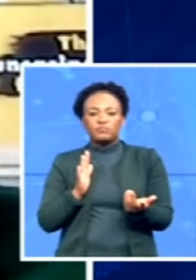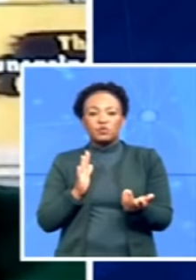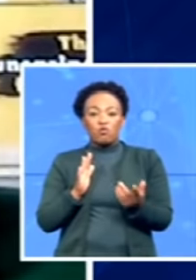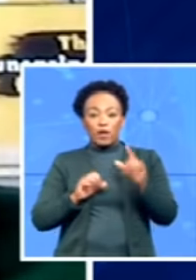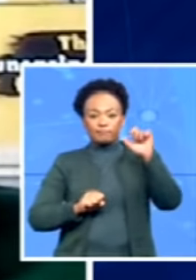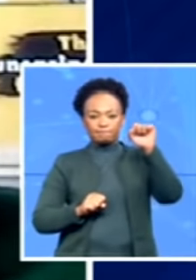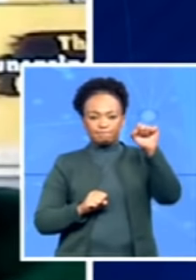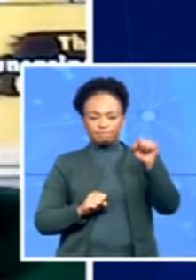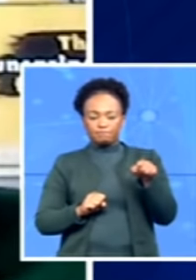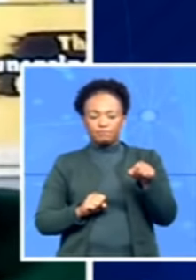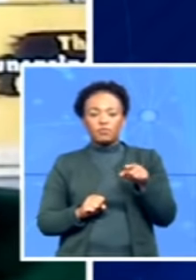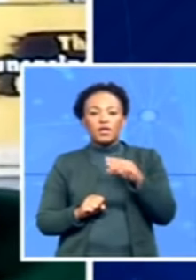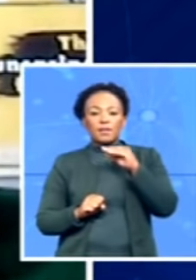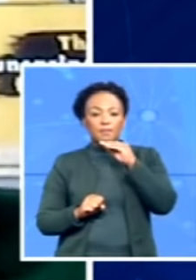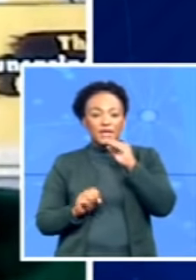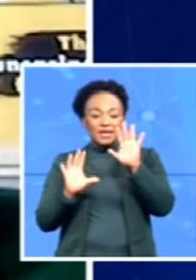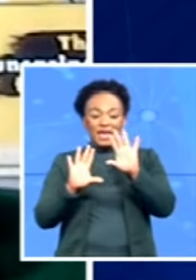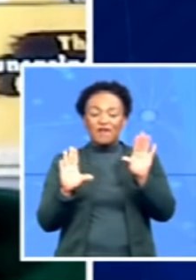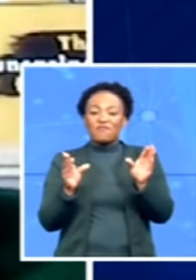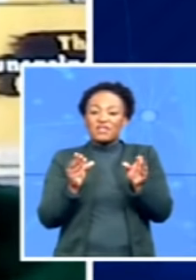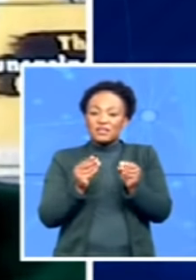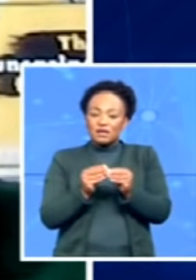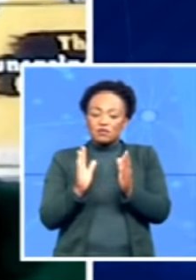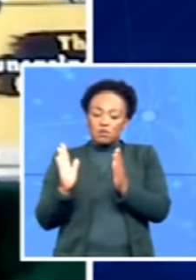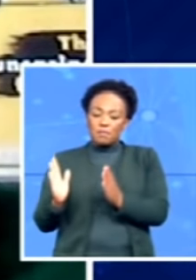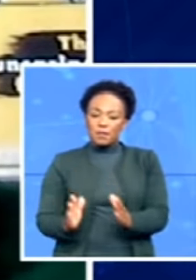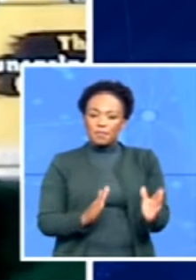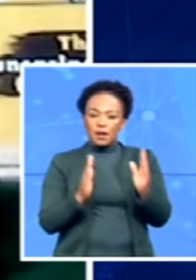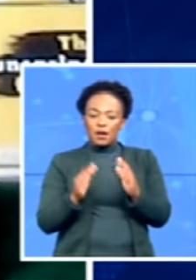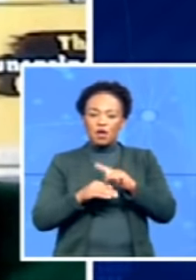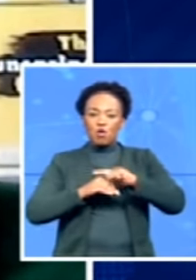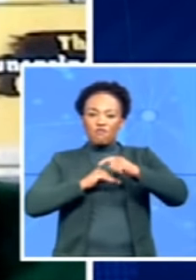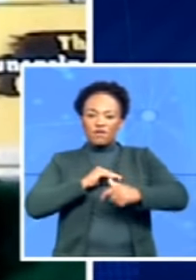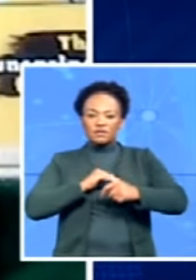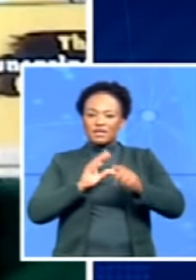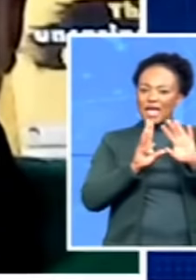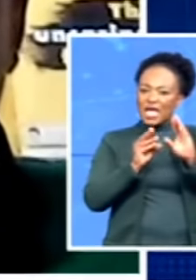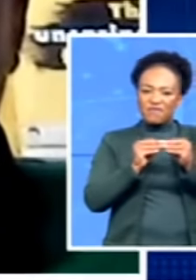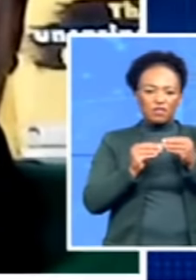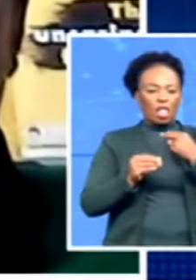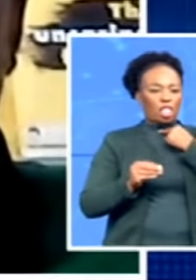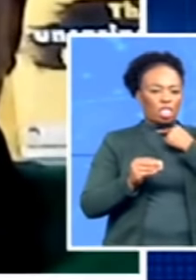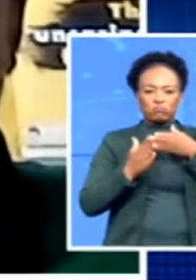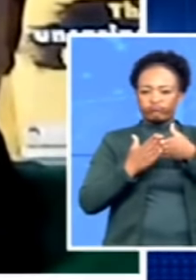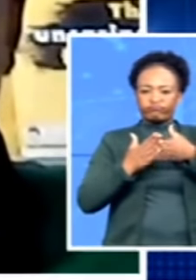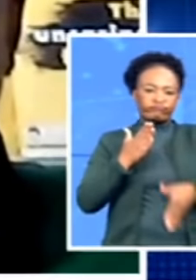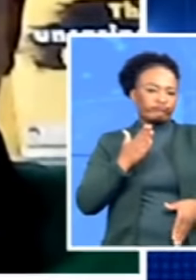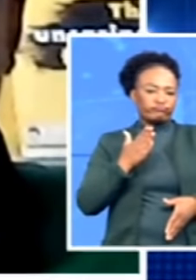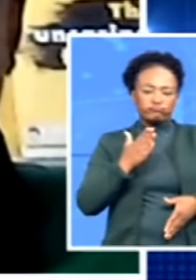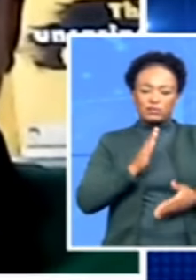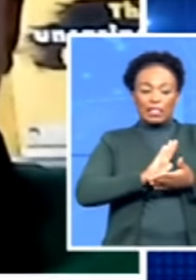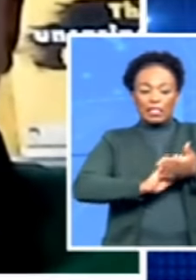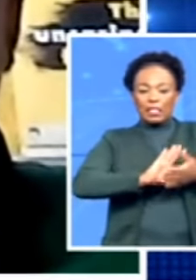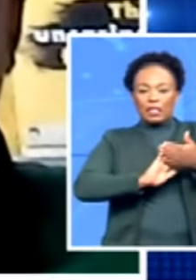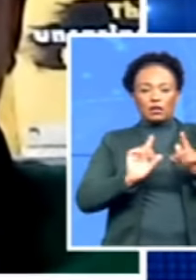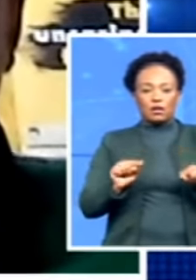in terms of preparing for a conference is in a standstill. And that's a huge impact that is going to have